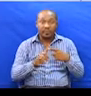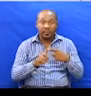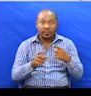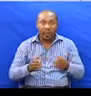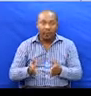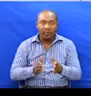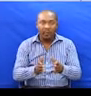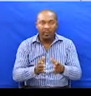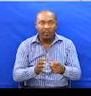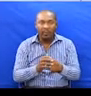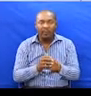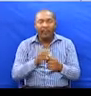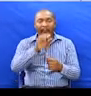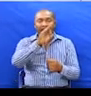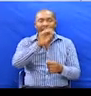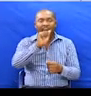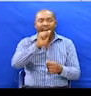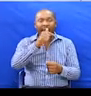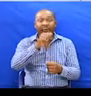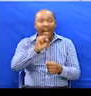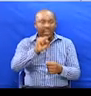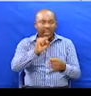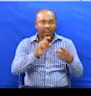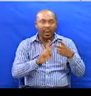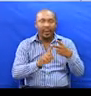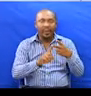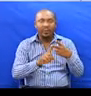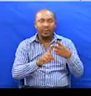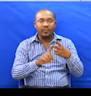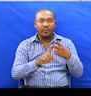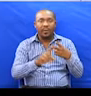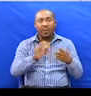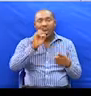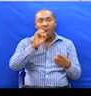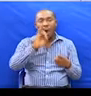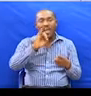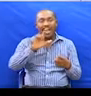is called fats. The second form is called oils.